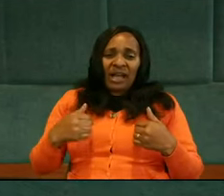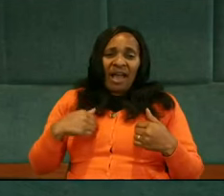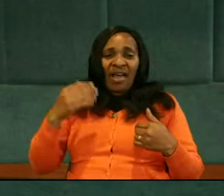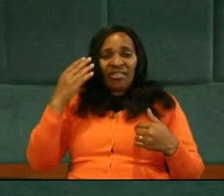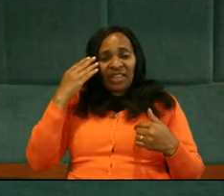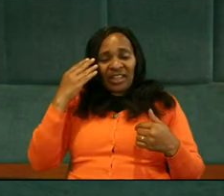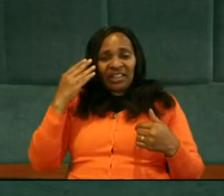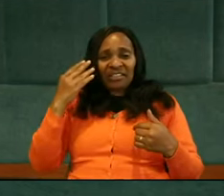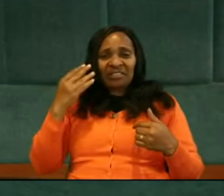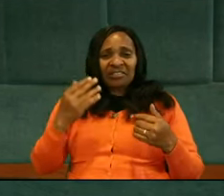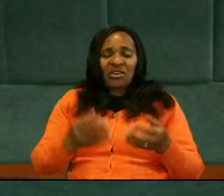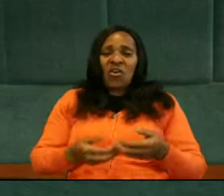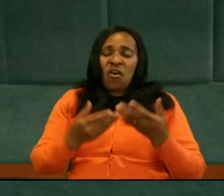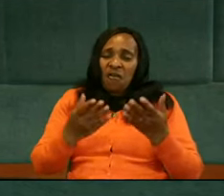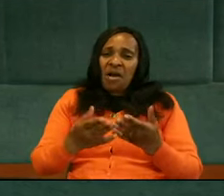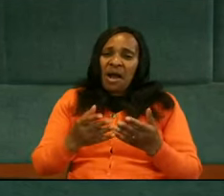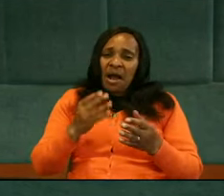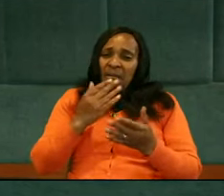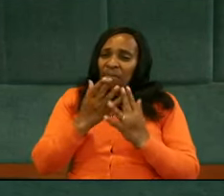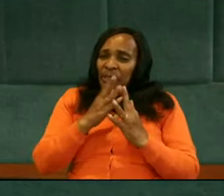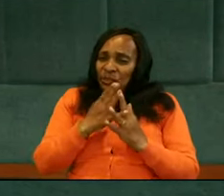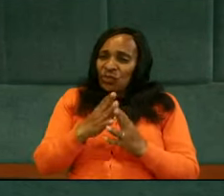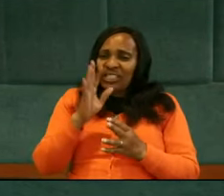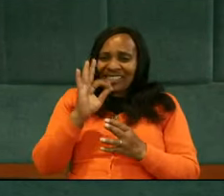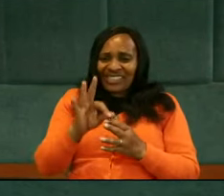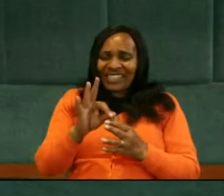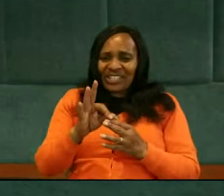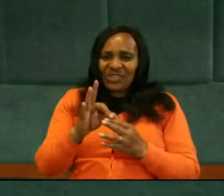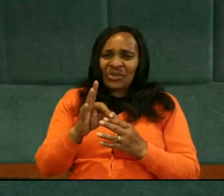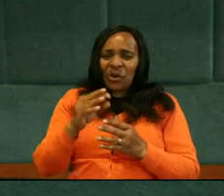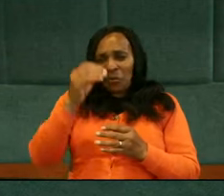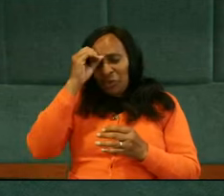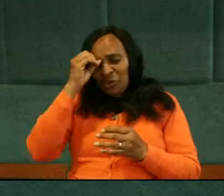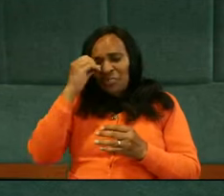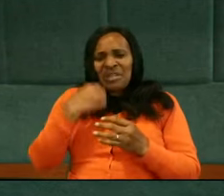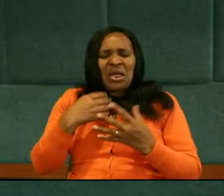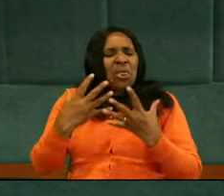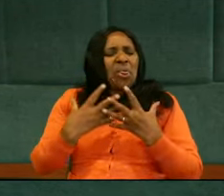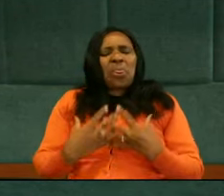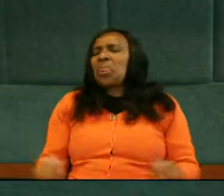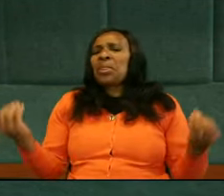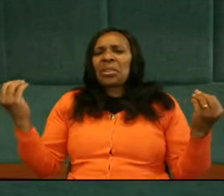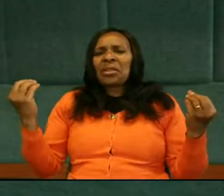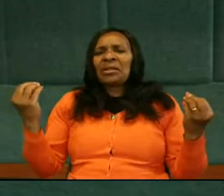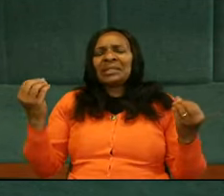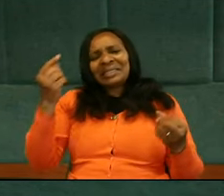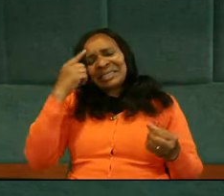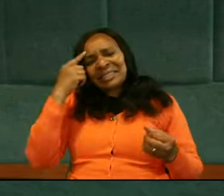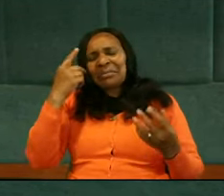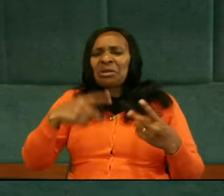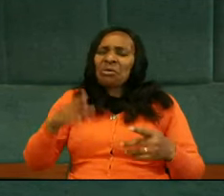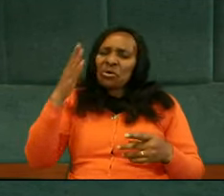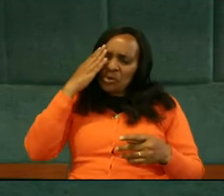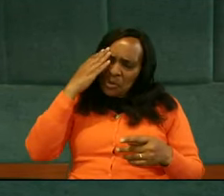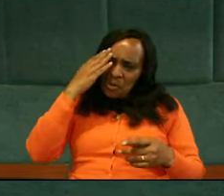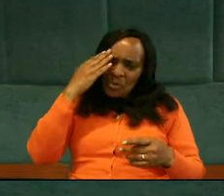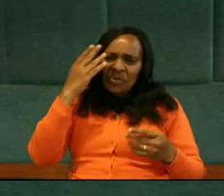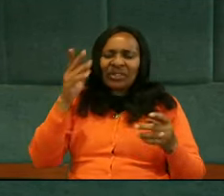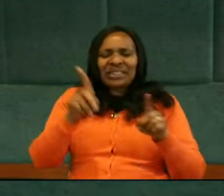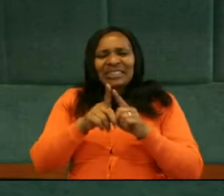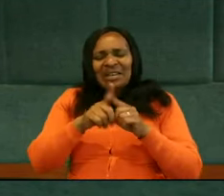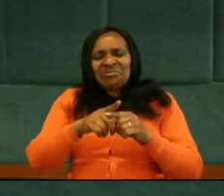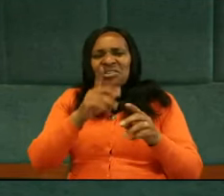just hover between three opinions. I feel frustrated. It depends on what it is. People mm-hmm. may right. know it. I may keep it